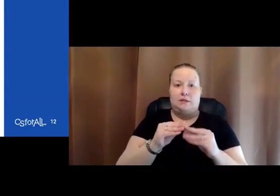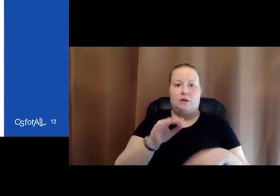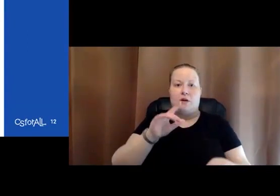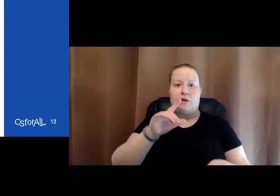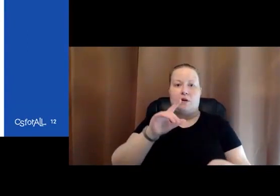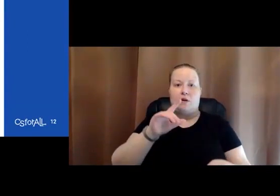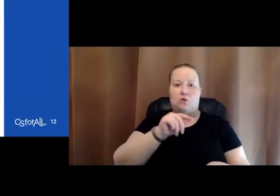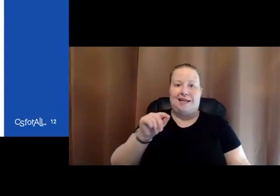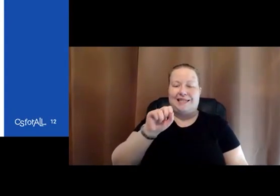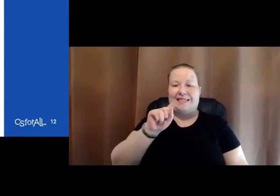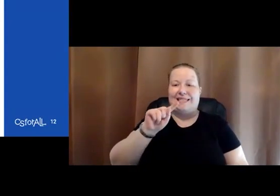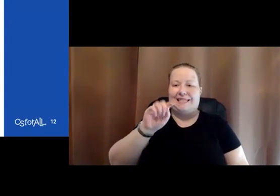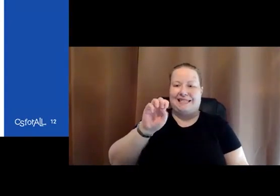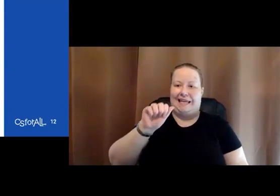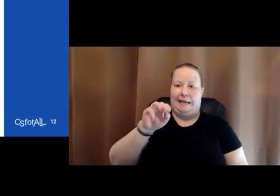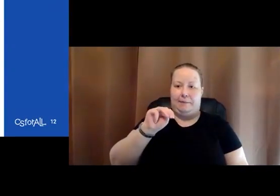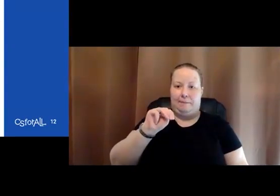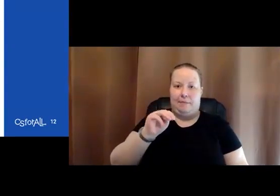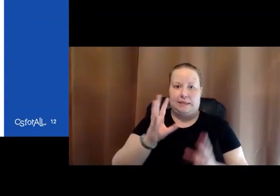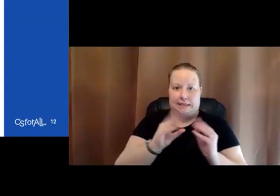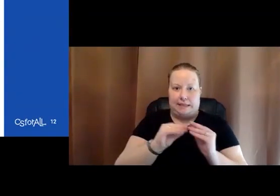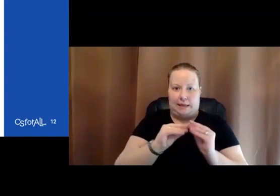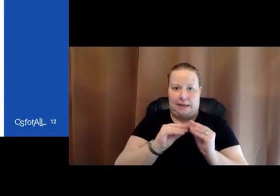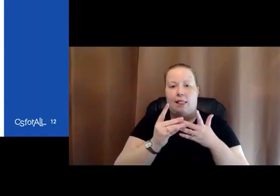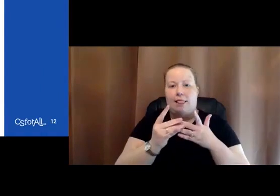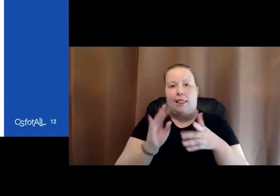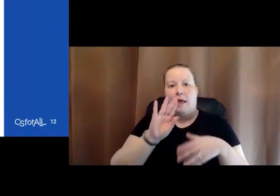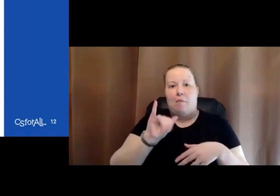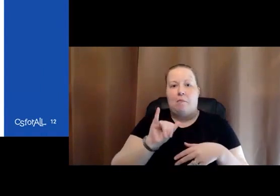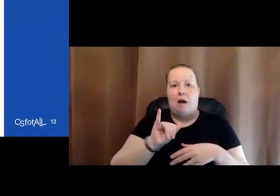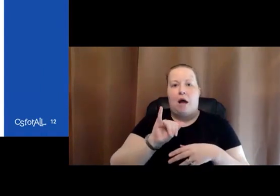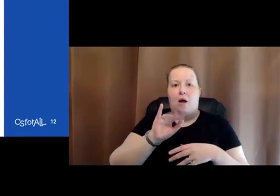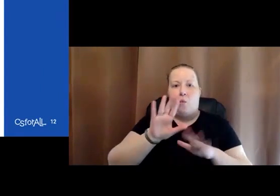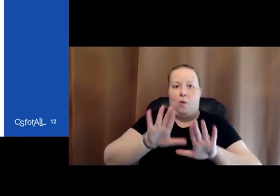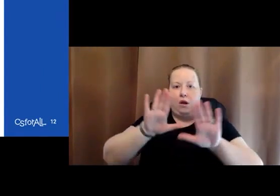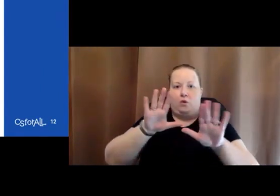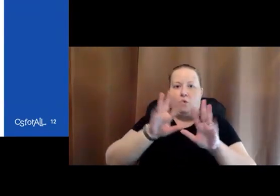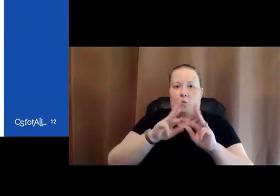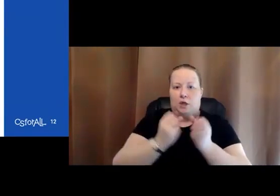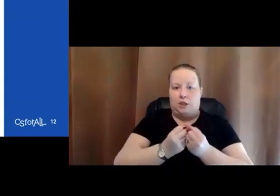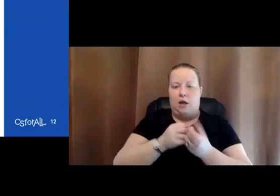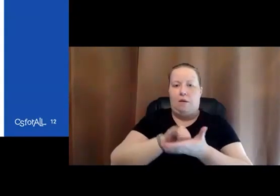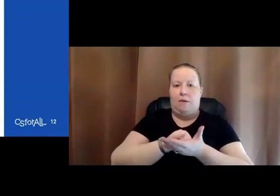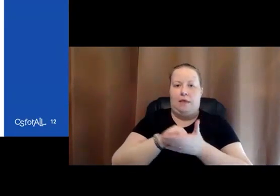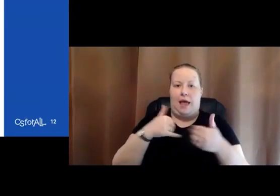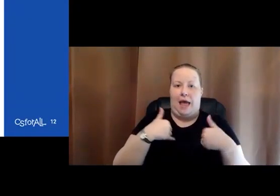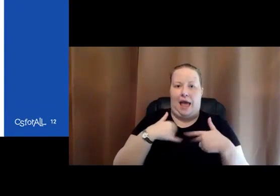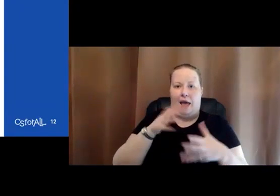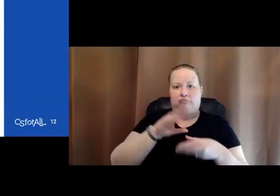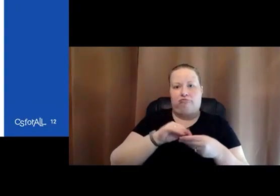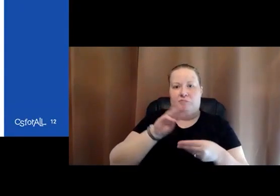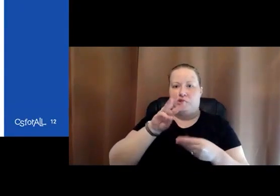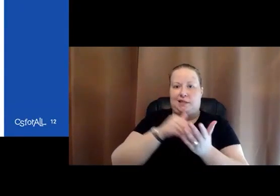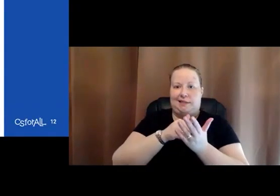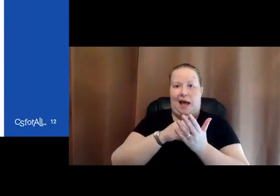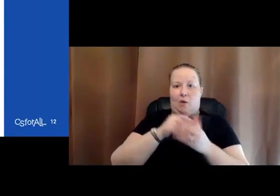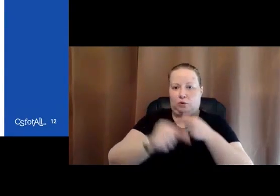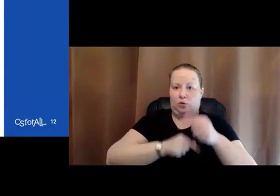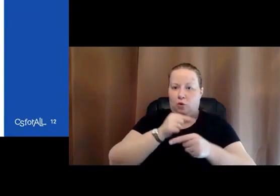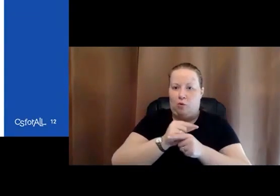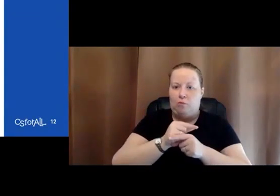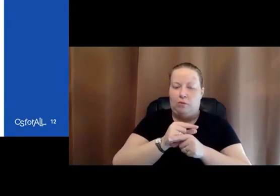International STEAM Summit that was led by Wonder Workshop, and that had a 6,000 person global audience. And